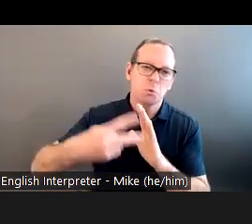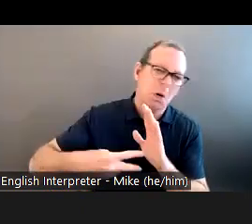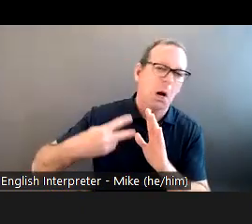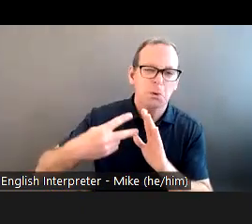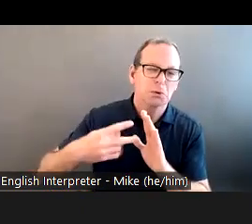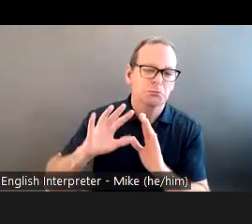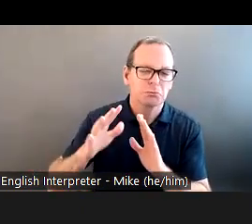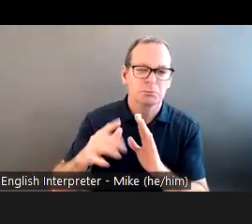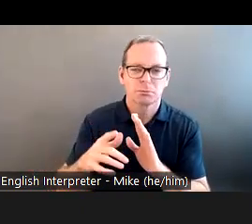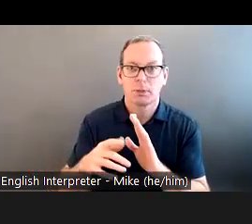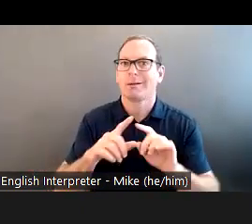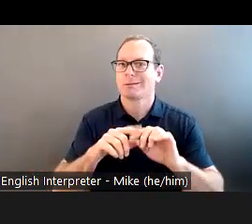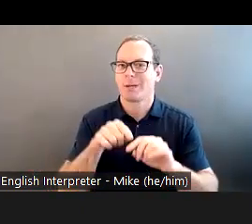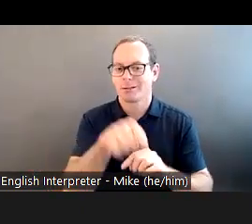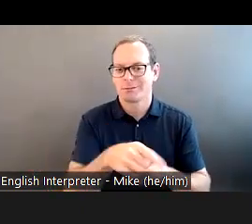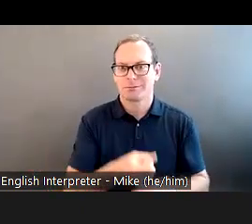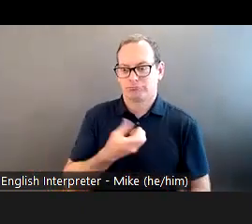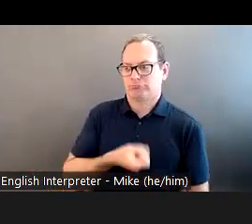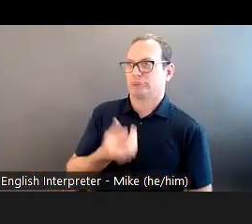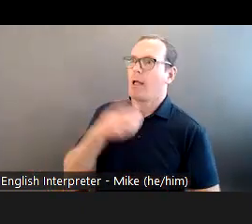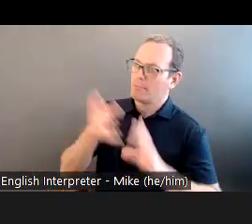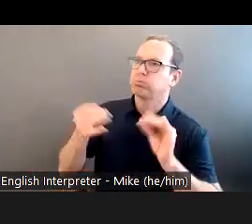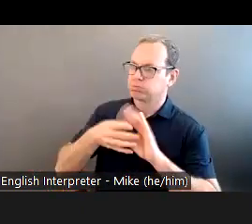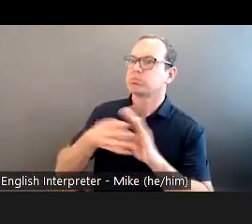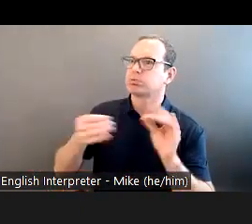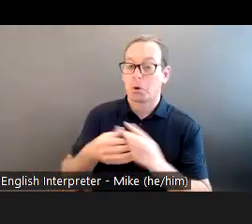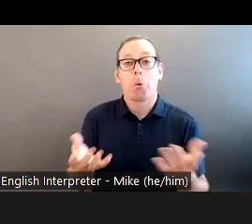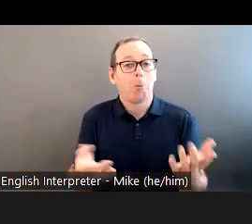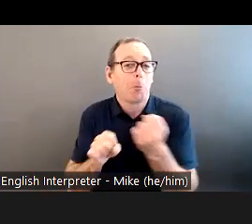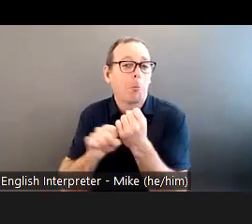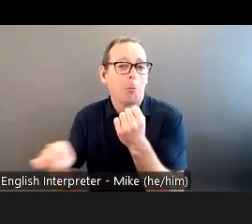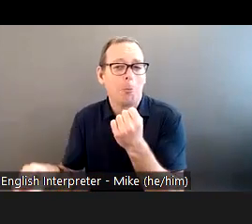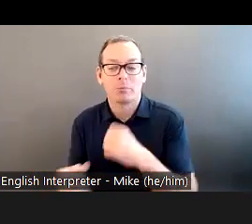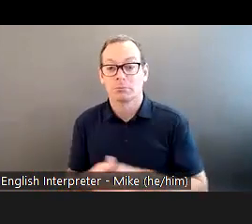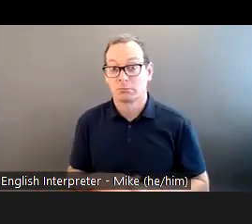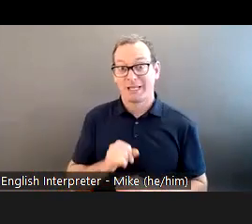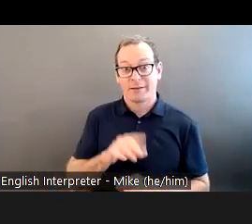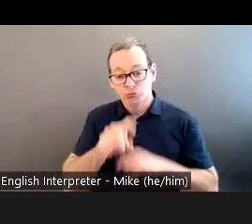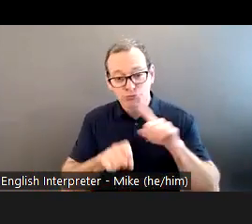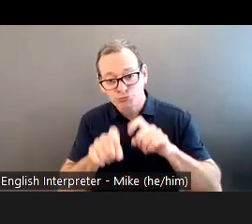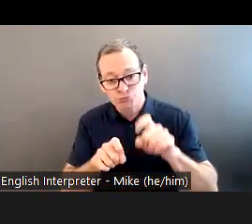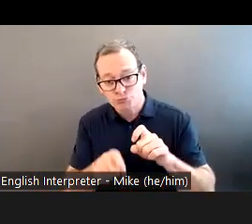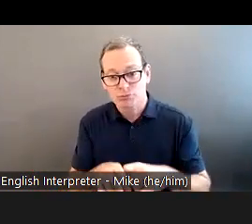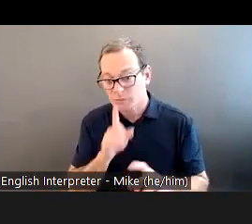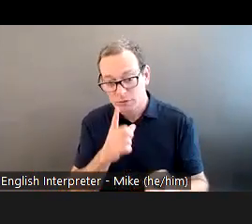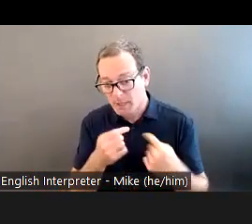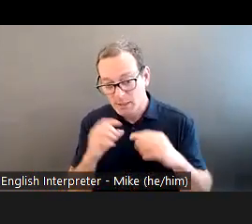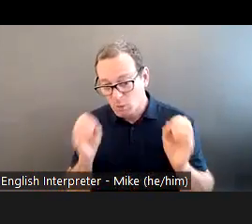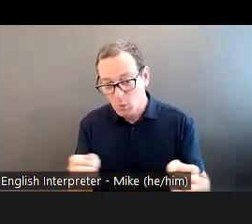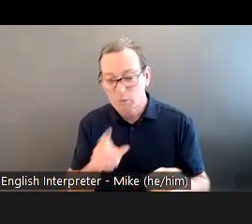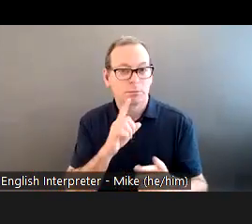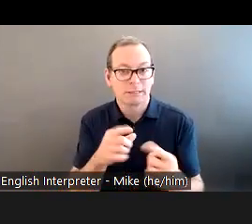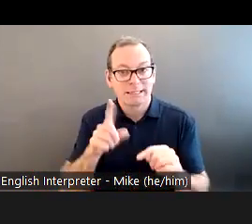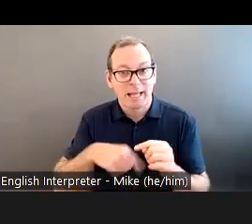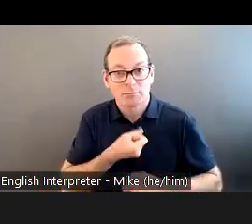If they are non-responsive or if they really don't talk very much, it might take 15 minutes. If they are a little